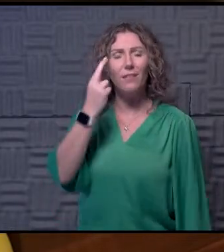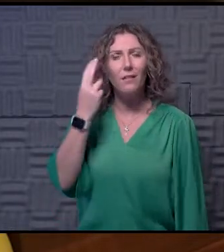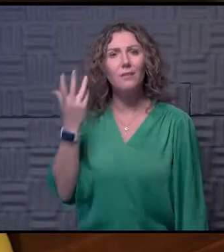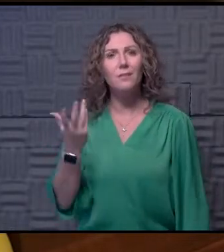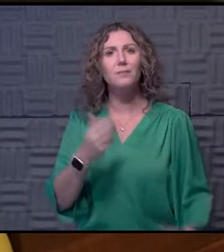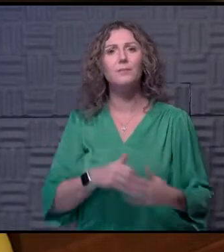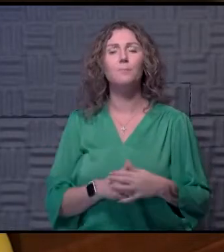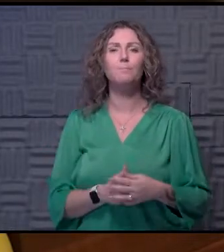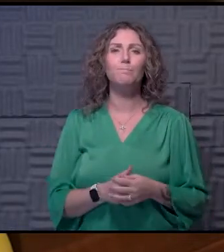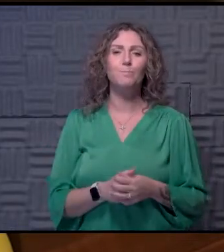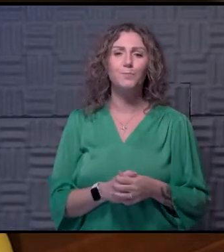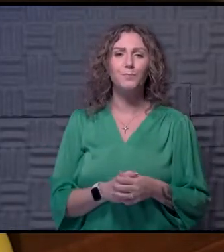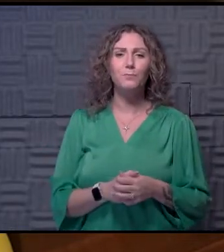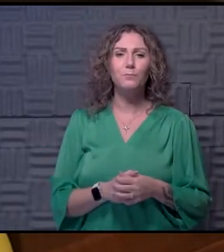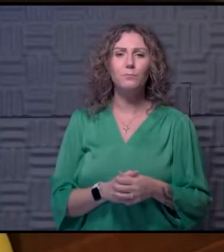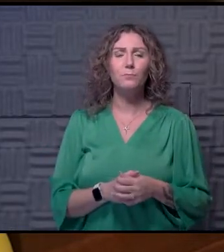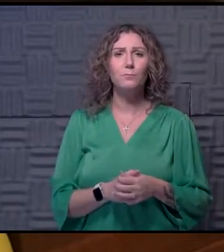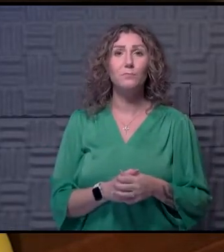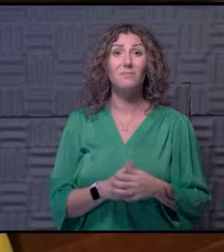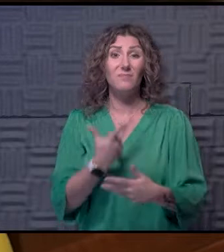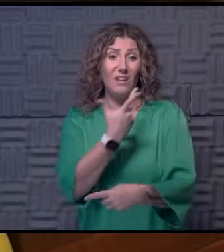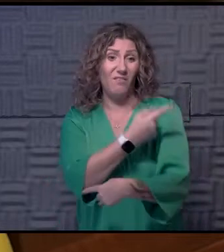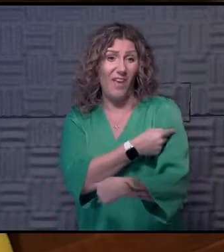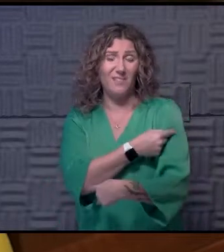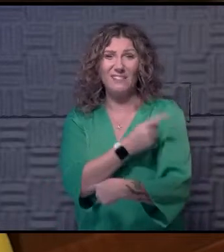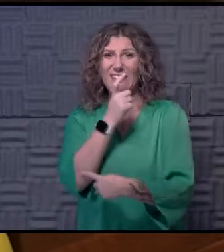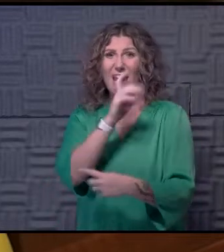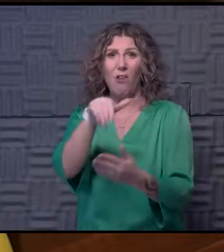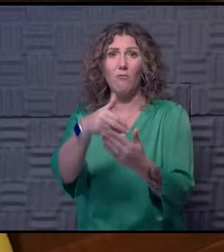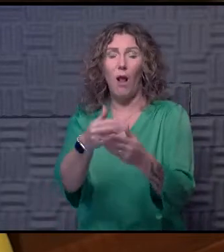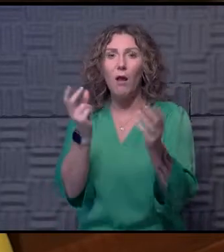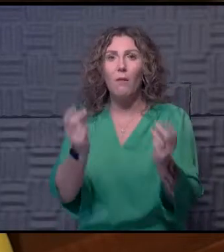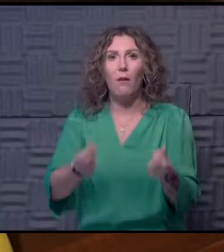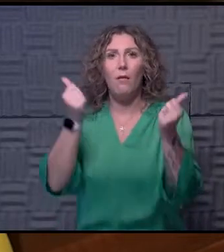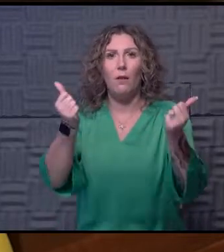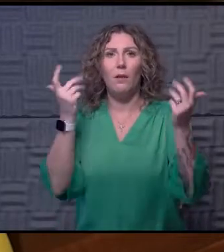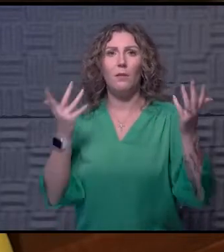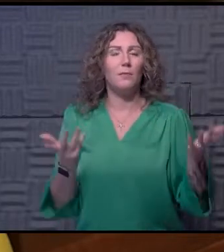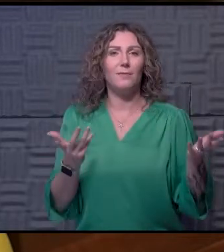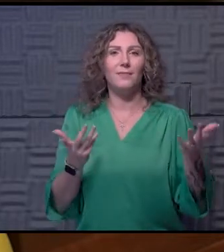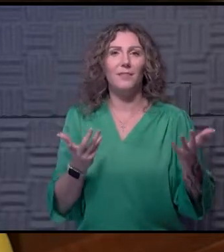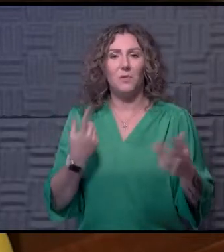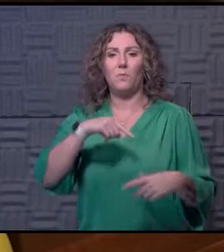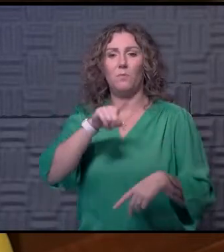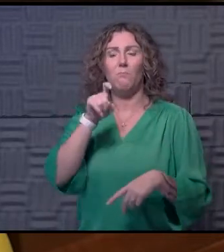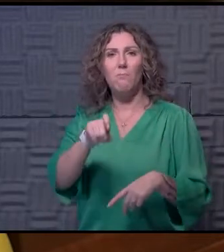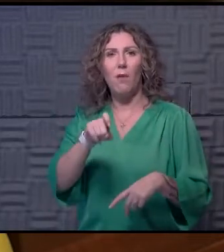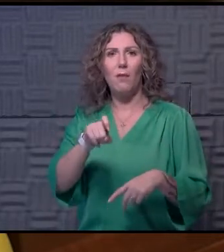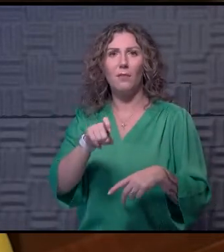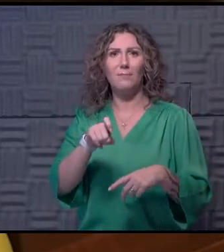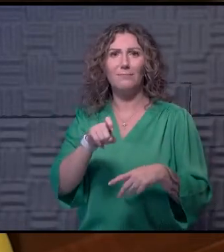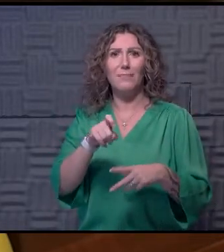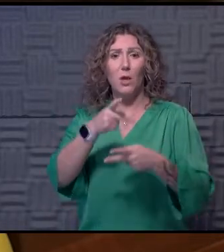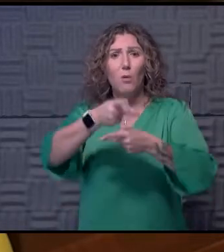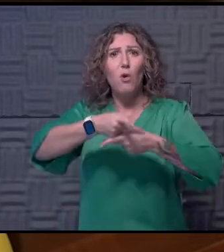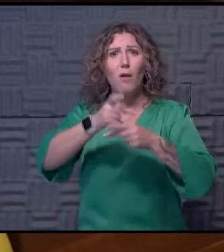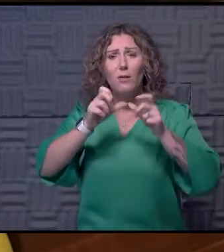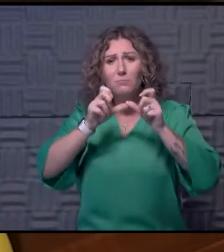that the vaccine is not going to be here immediately, and we need to continue to take